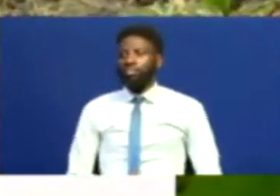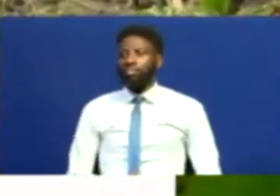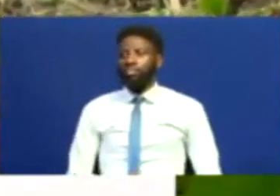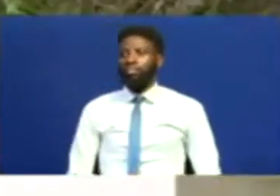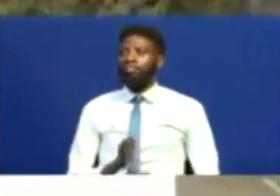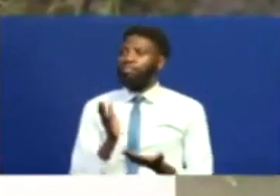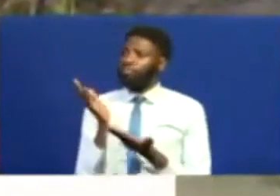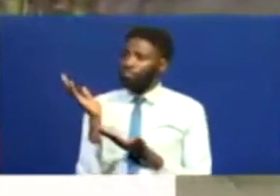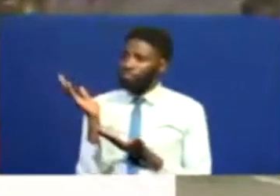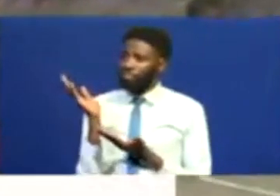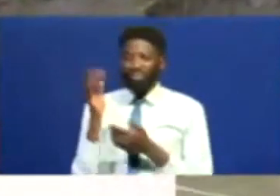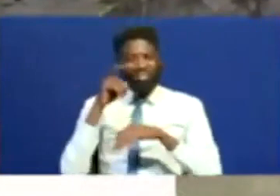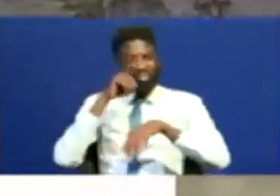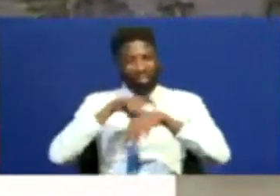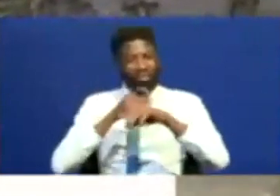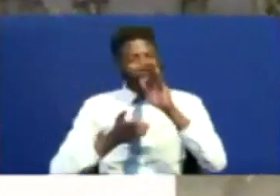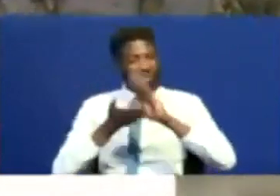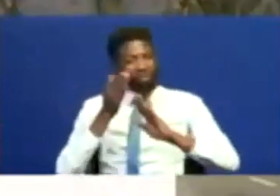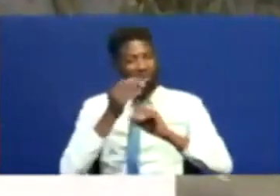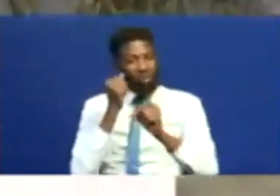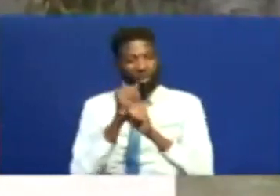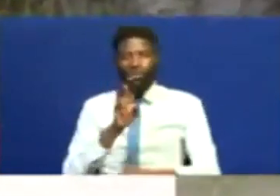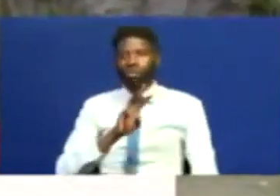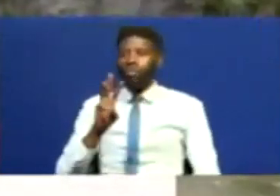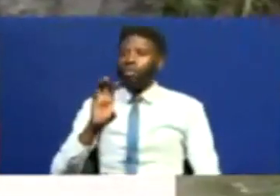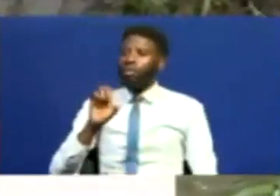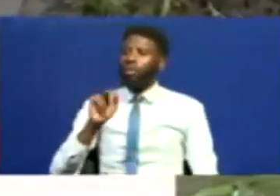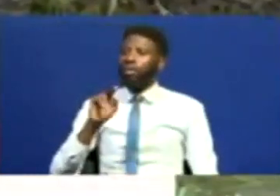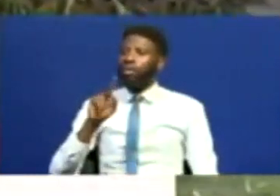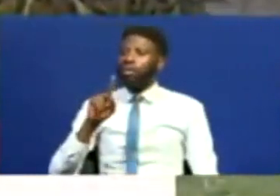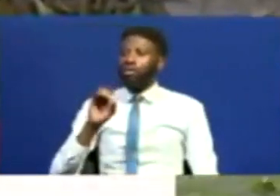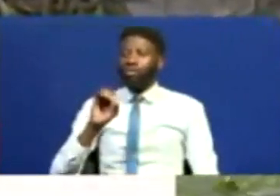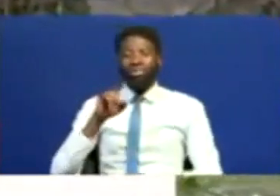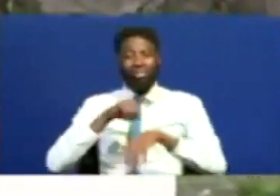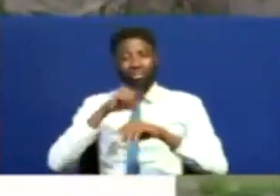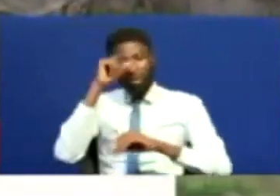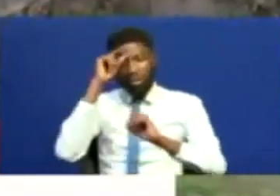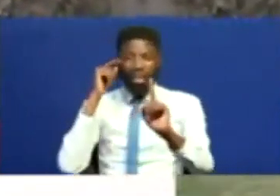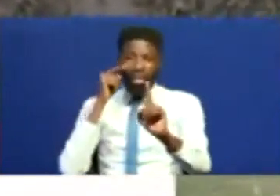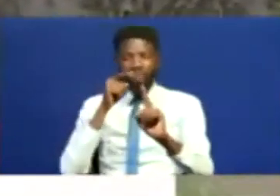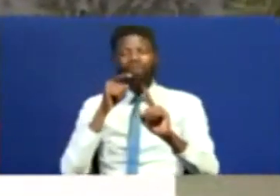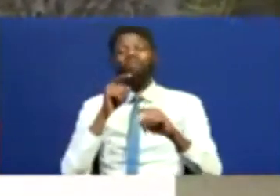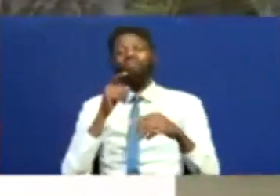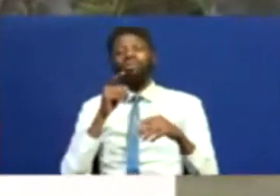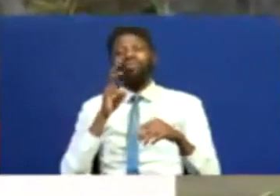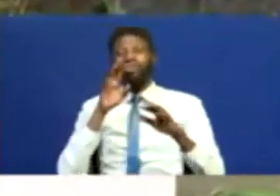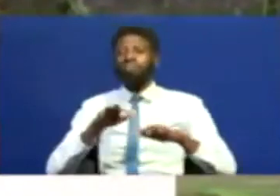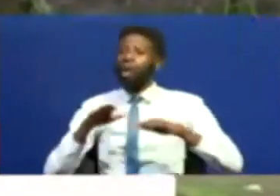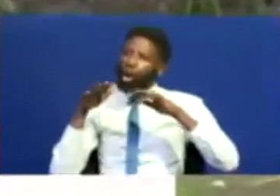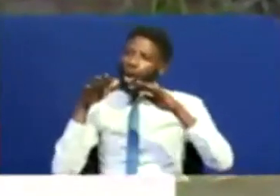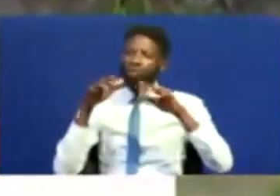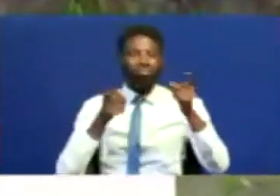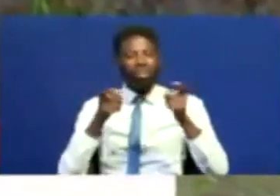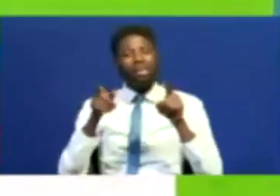It is race against time here in West Kano as the government moves to avert flooding and at the same time drive up production of rice ahead of the expected